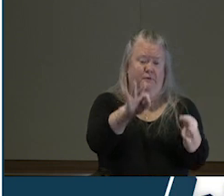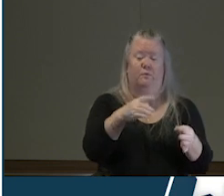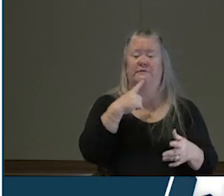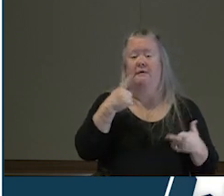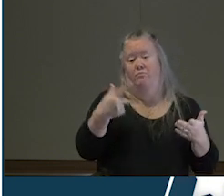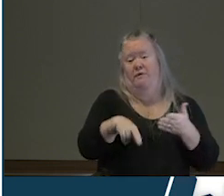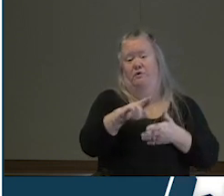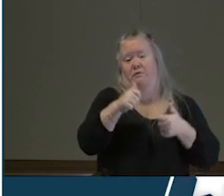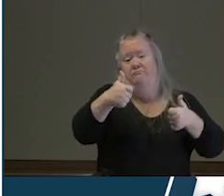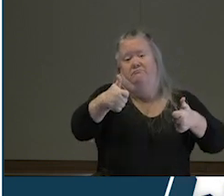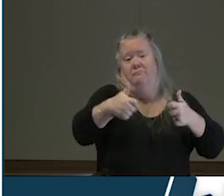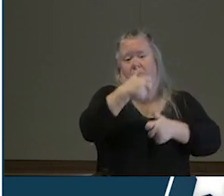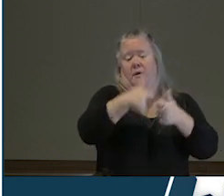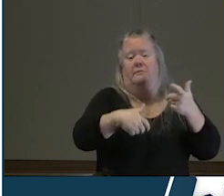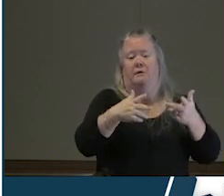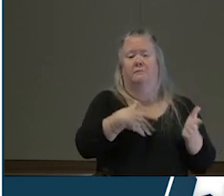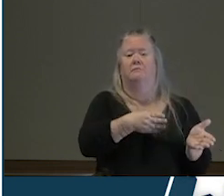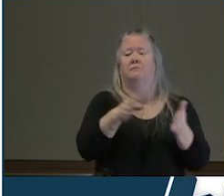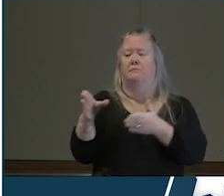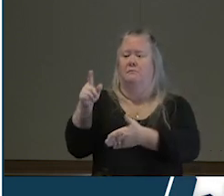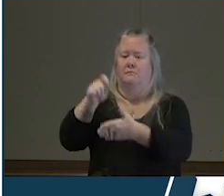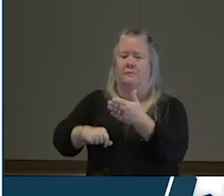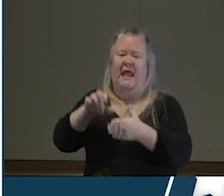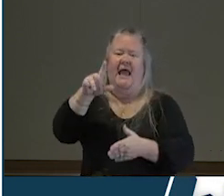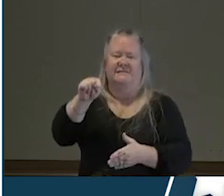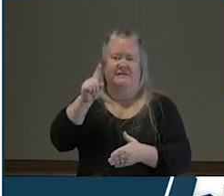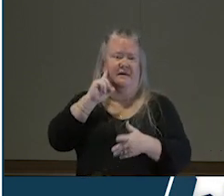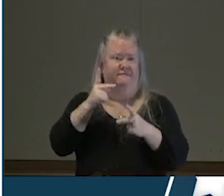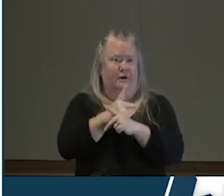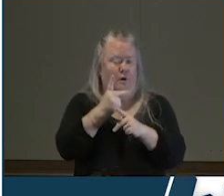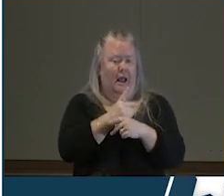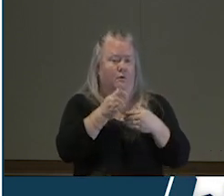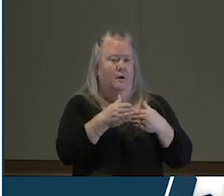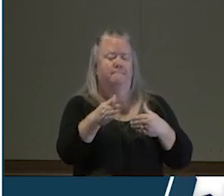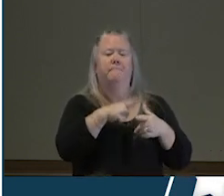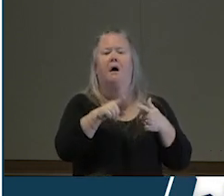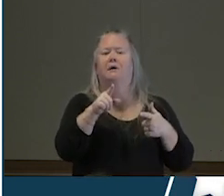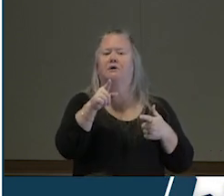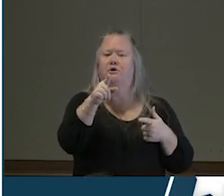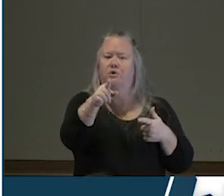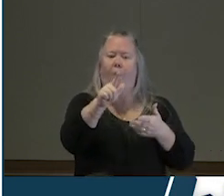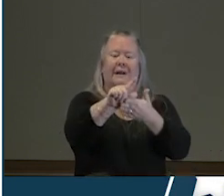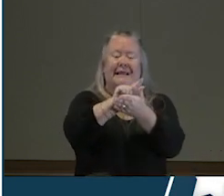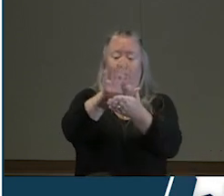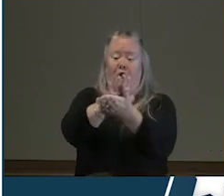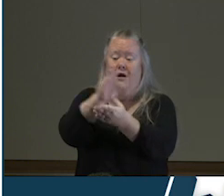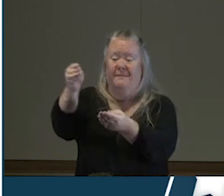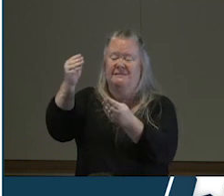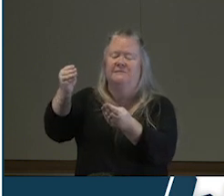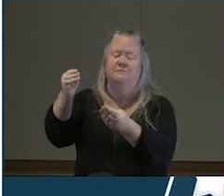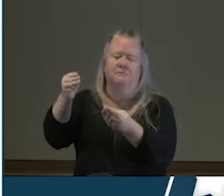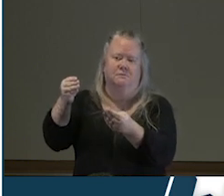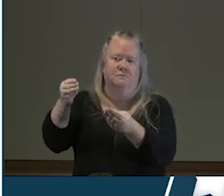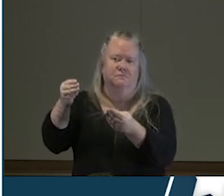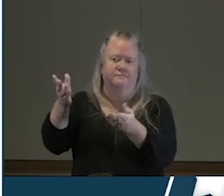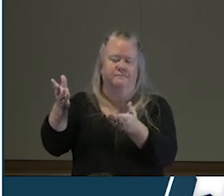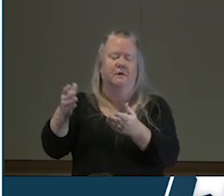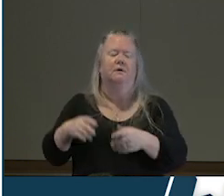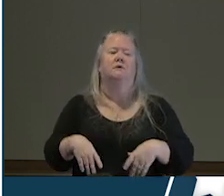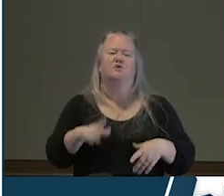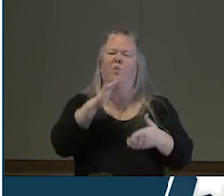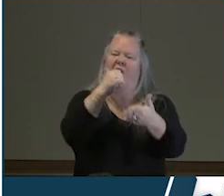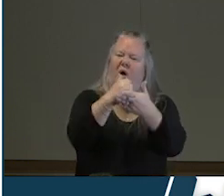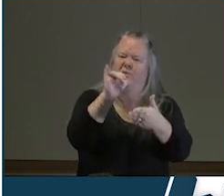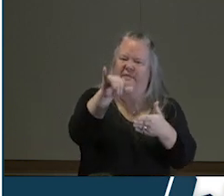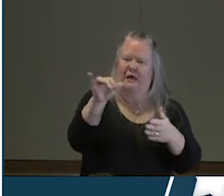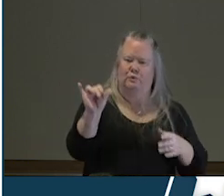we reviewed it. There's nothing to be done. Let's craft the assets and figure this out. But your legal document's in good shape. So we'll help you